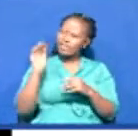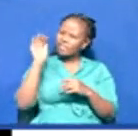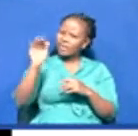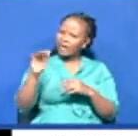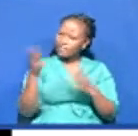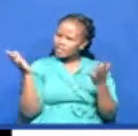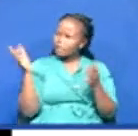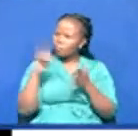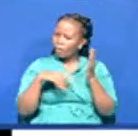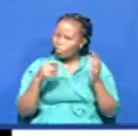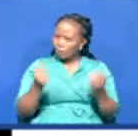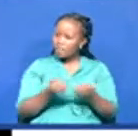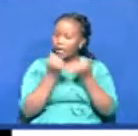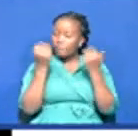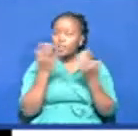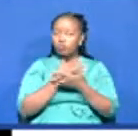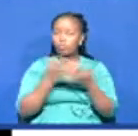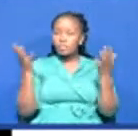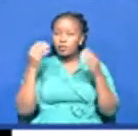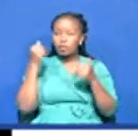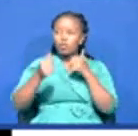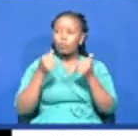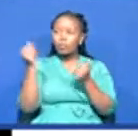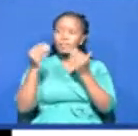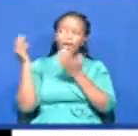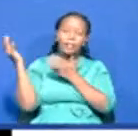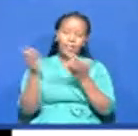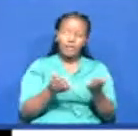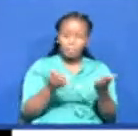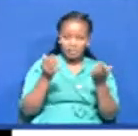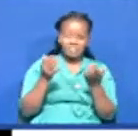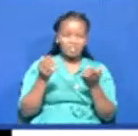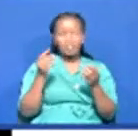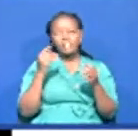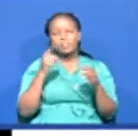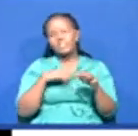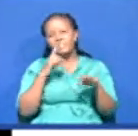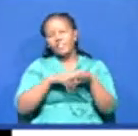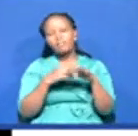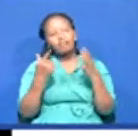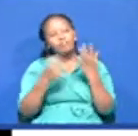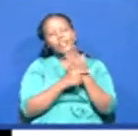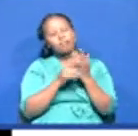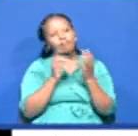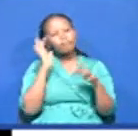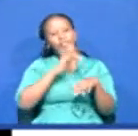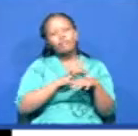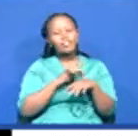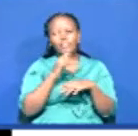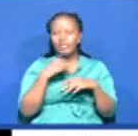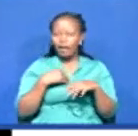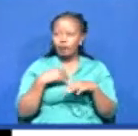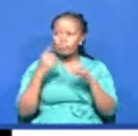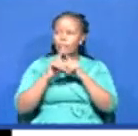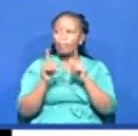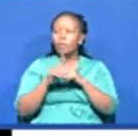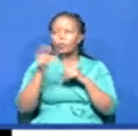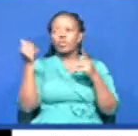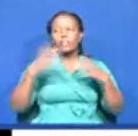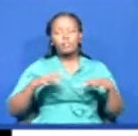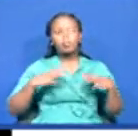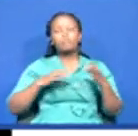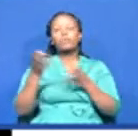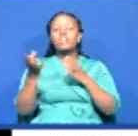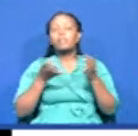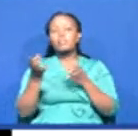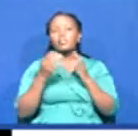to those goods that are coming in unbranded? Will this be affected? Those who are also in the value chain who deal with matters